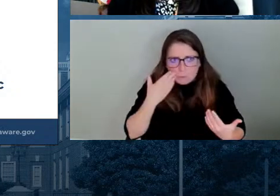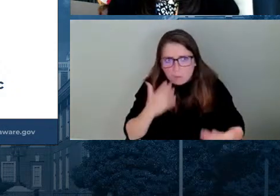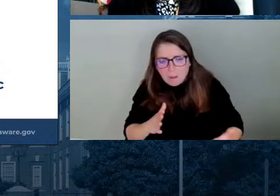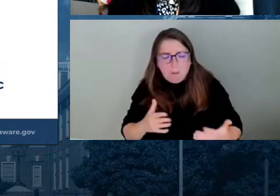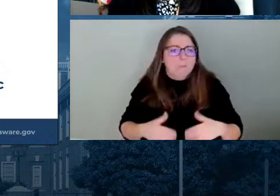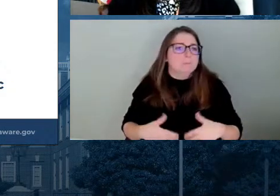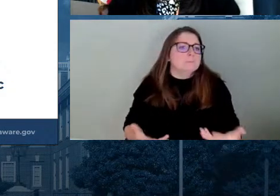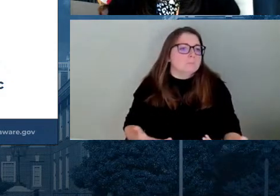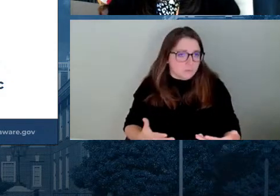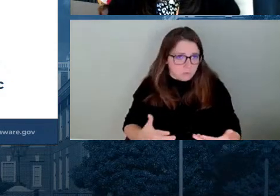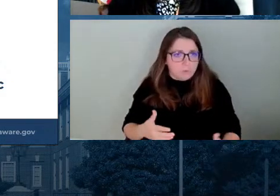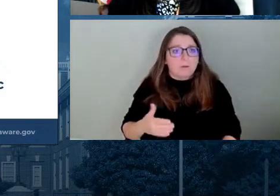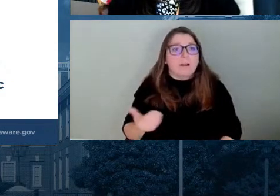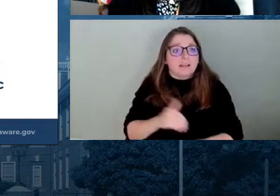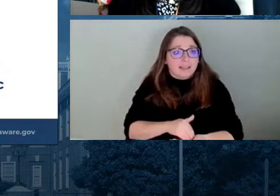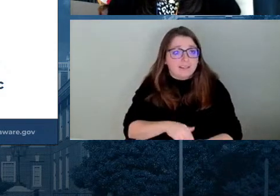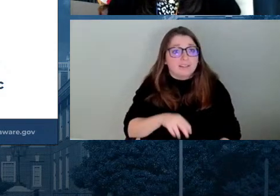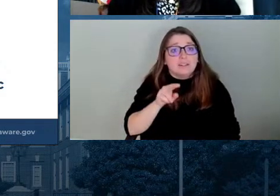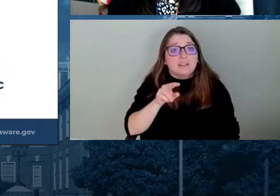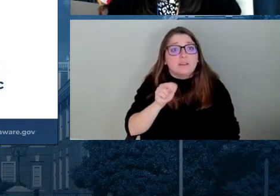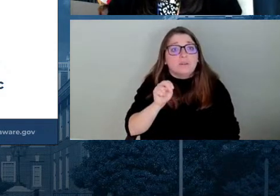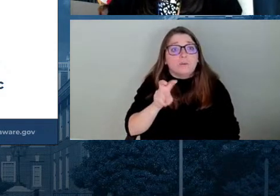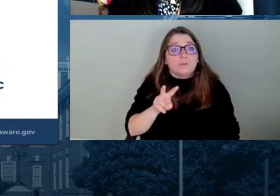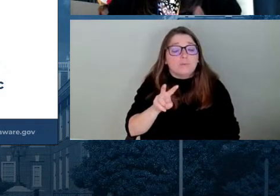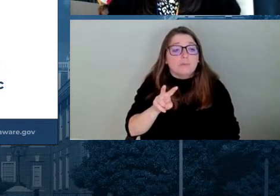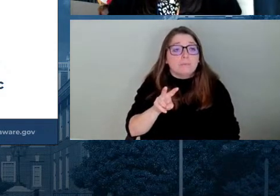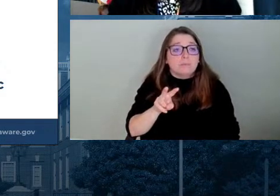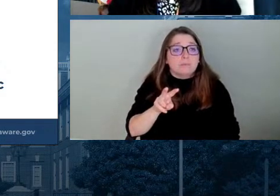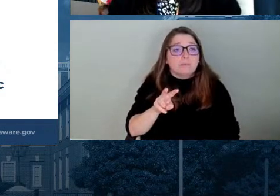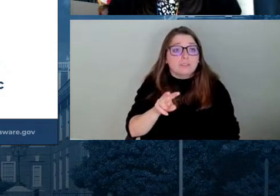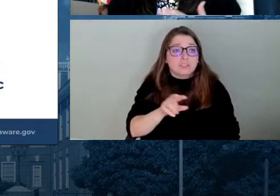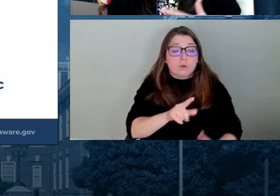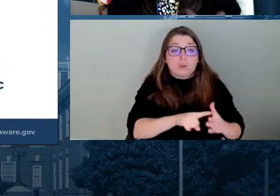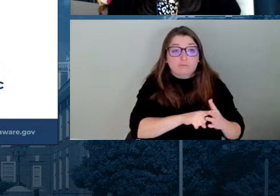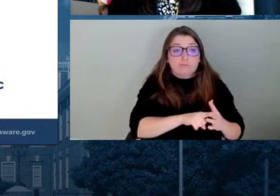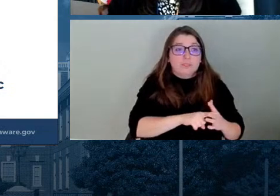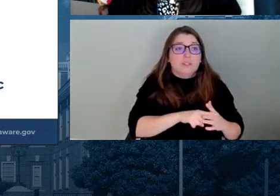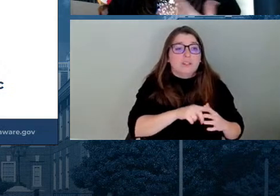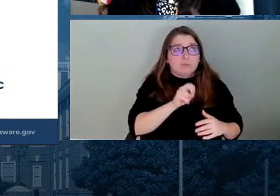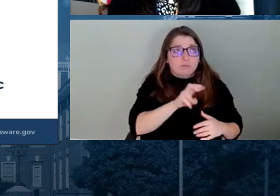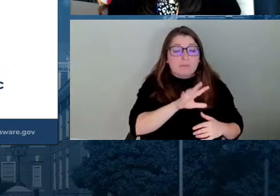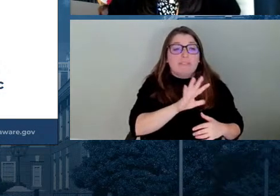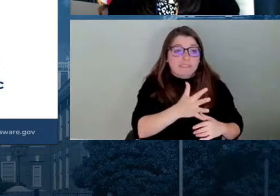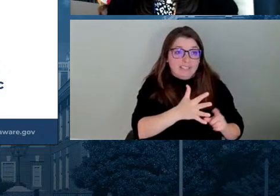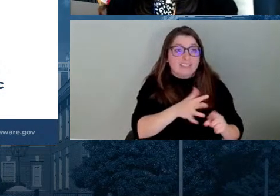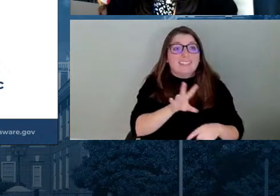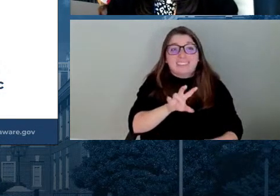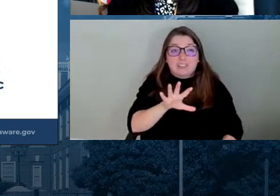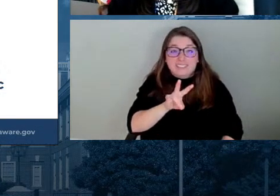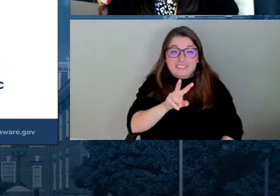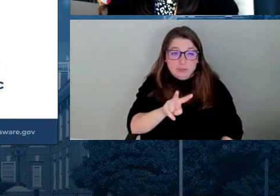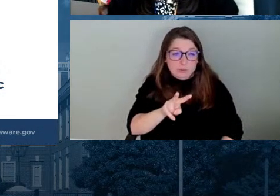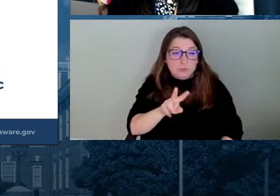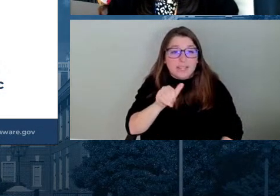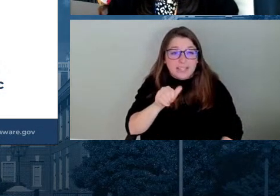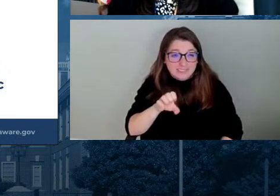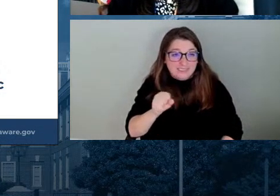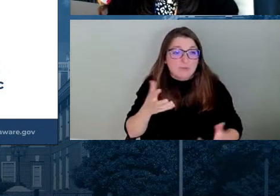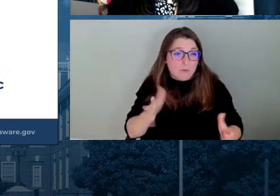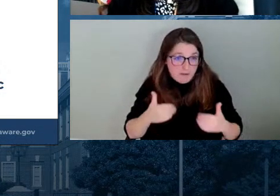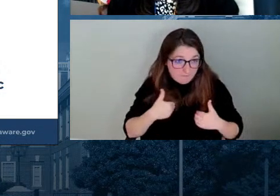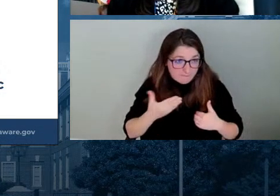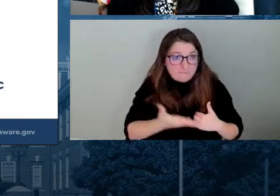772 cases through November 5th. They are doubling. The cases are doubling and again, picking up in terms